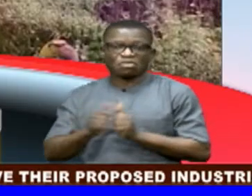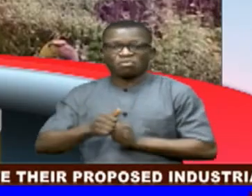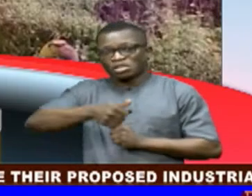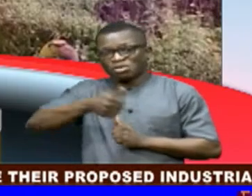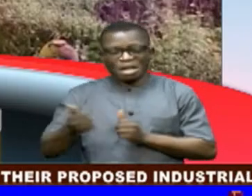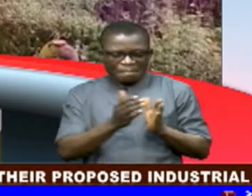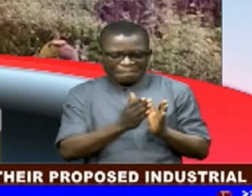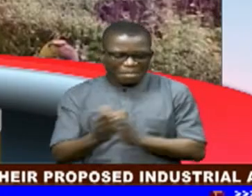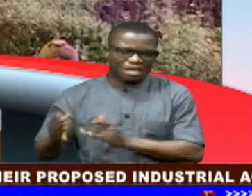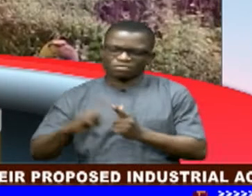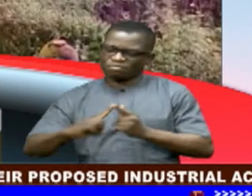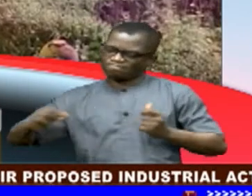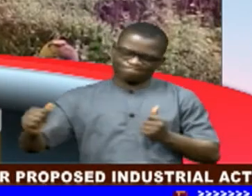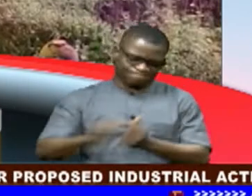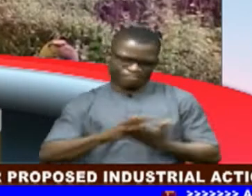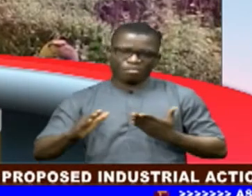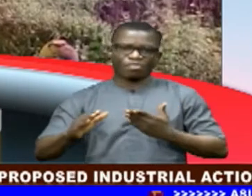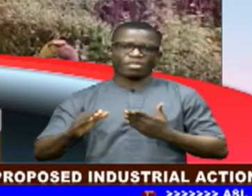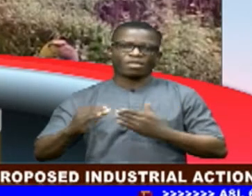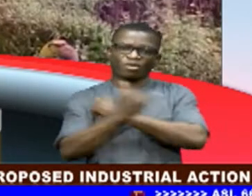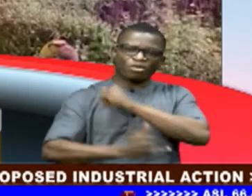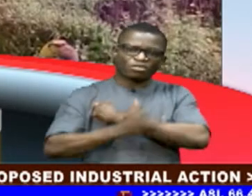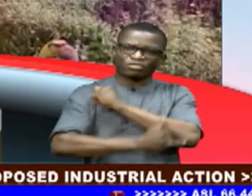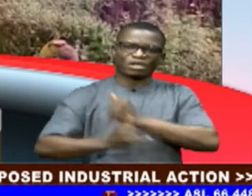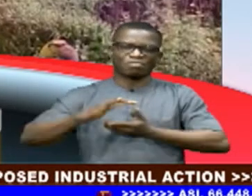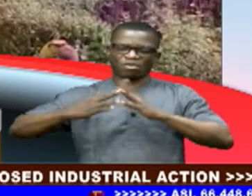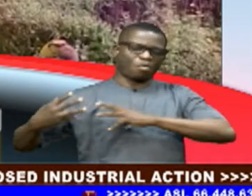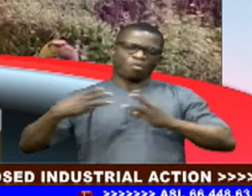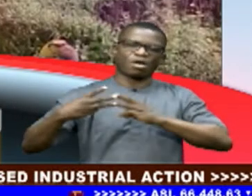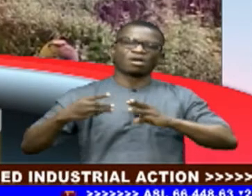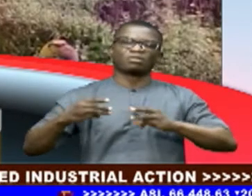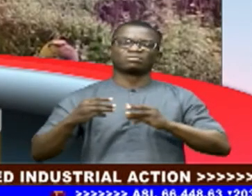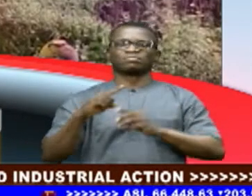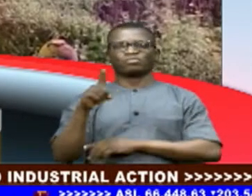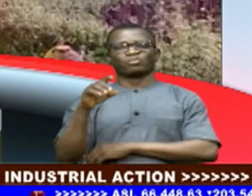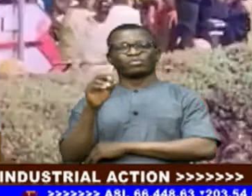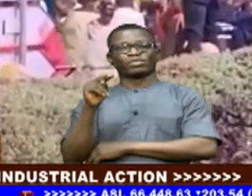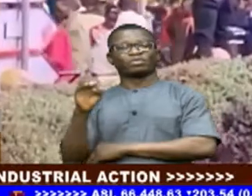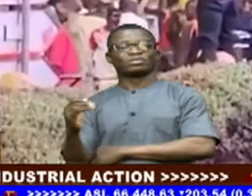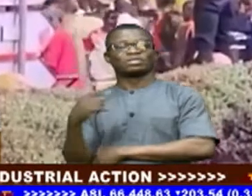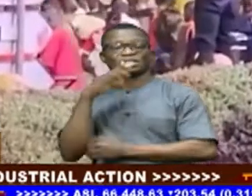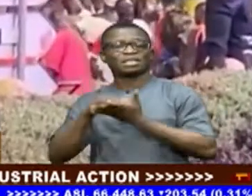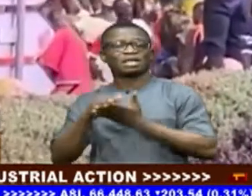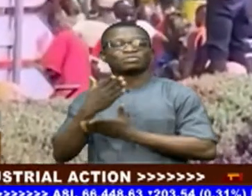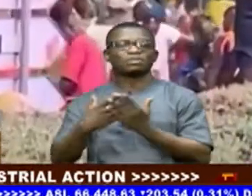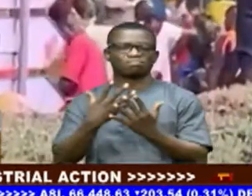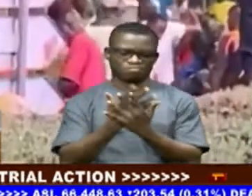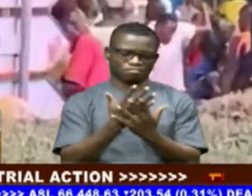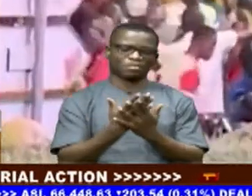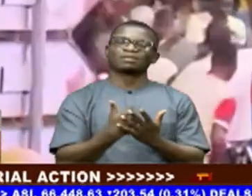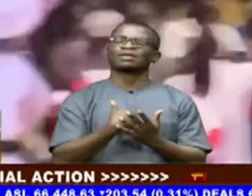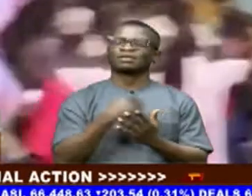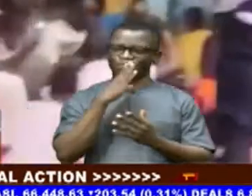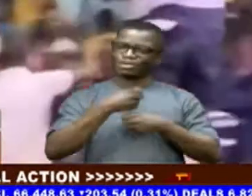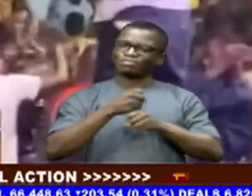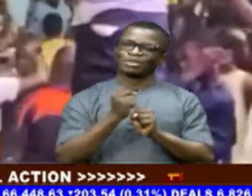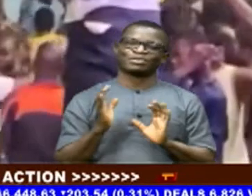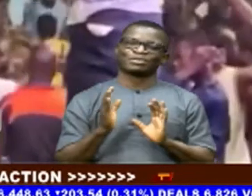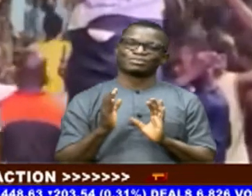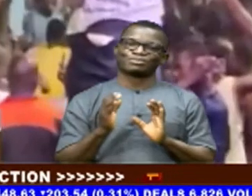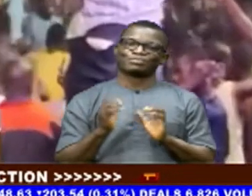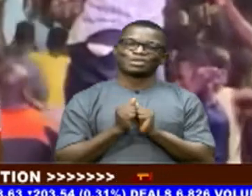to destabilize the country and throw it into chaos. The authorities said some arrests have been made, though no details on